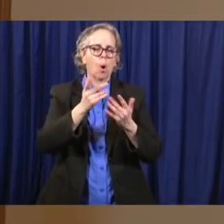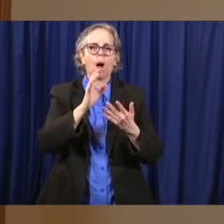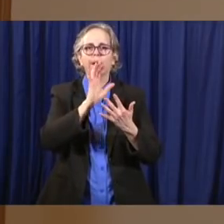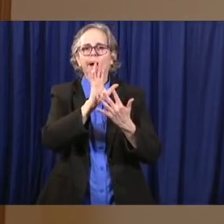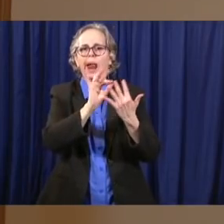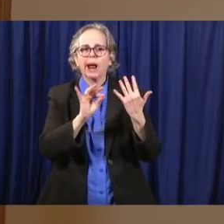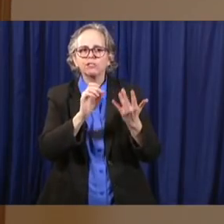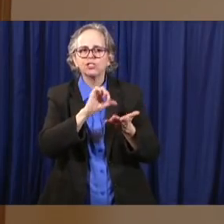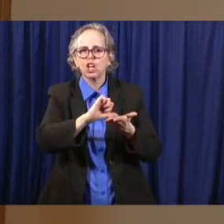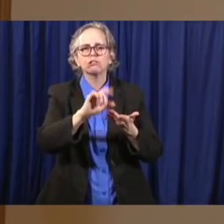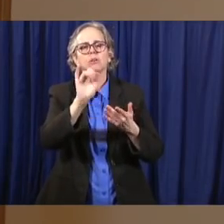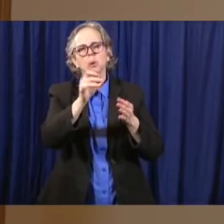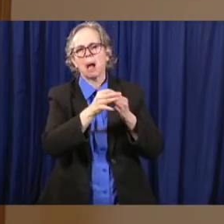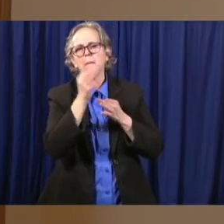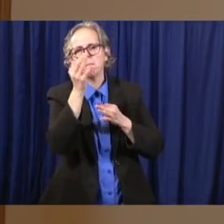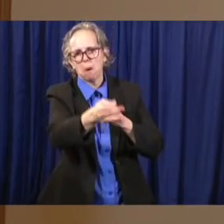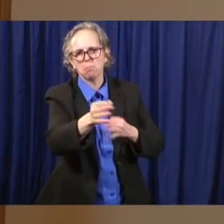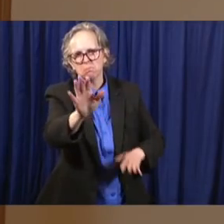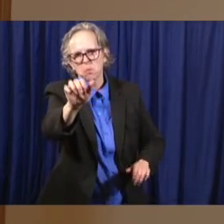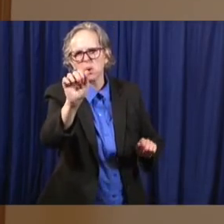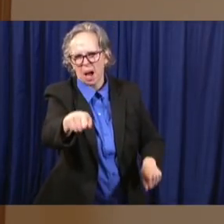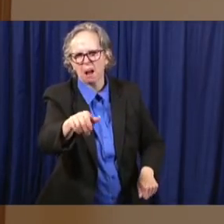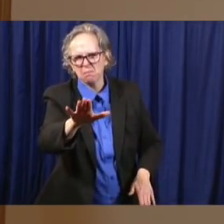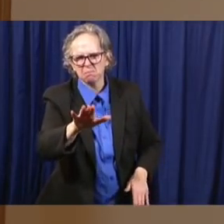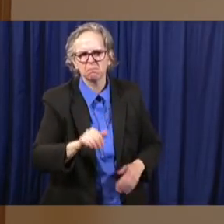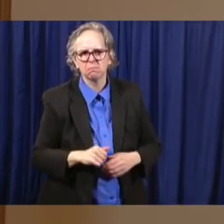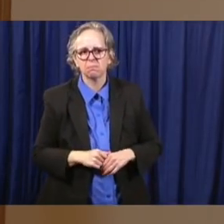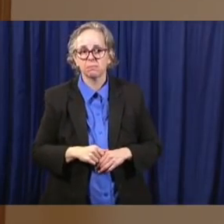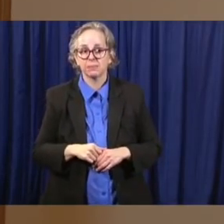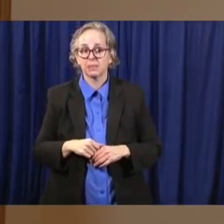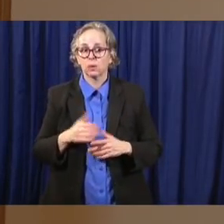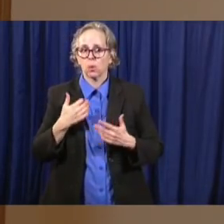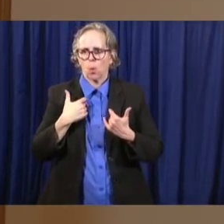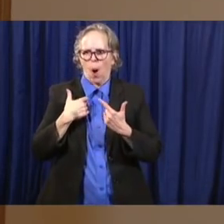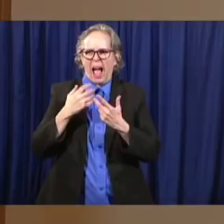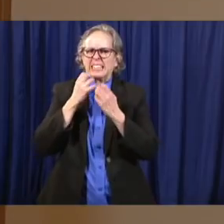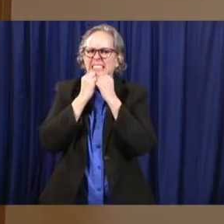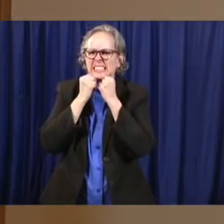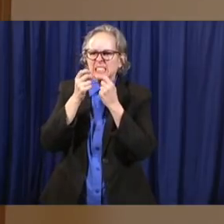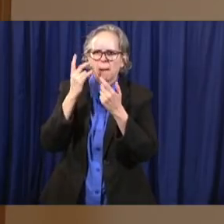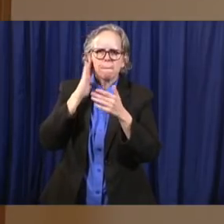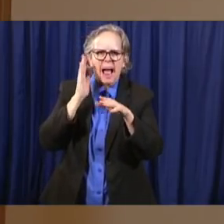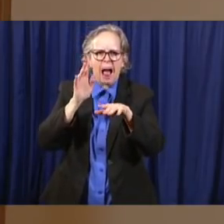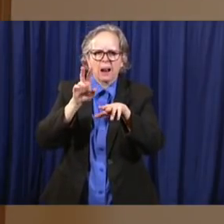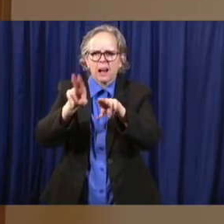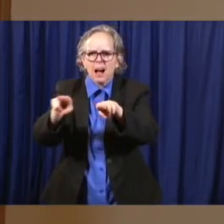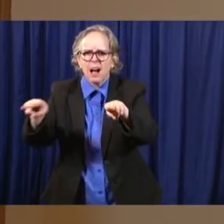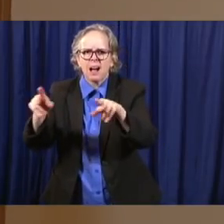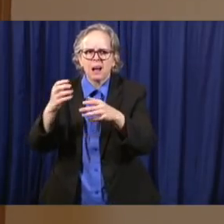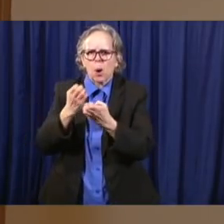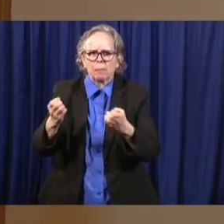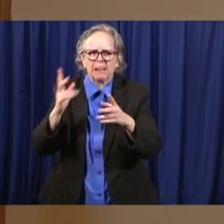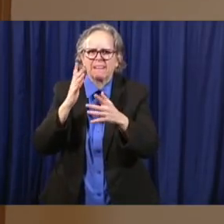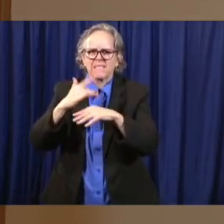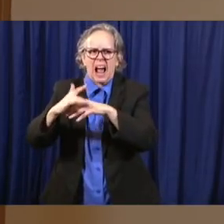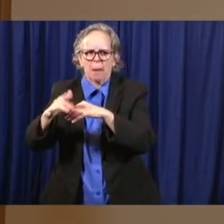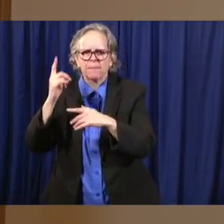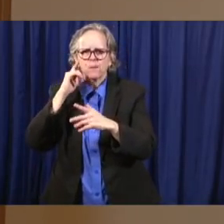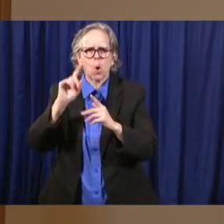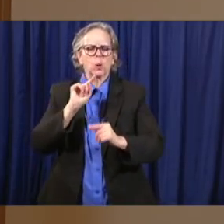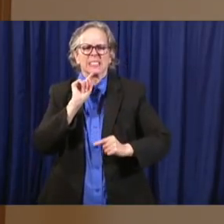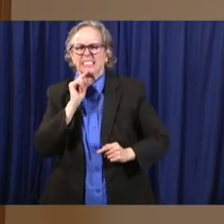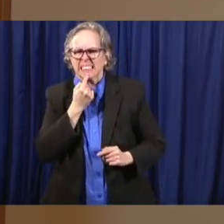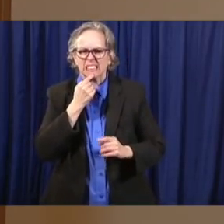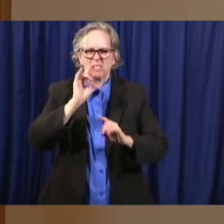this peak time till we're sure we have all the resources. But certainly if your condition changes reach out. I mean, it's